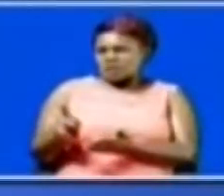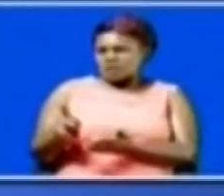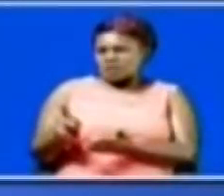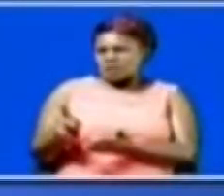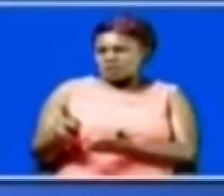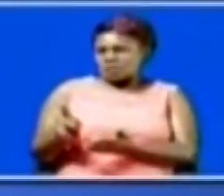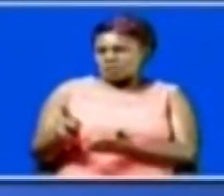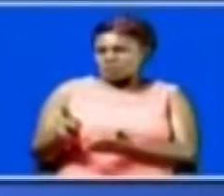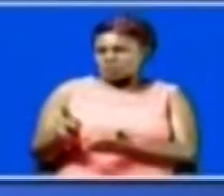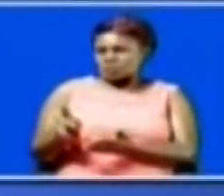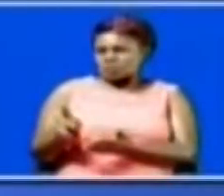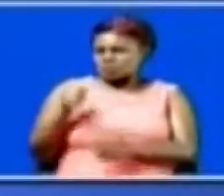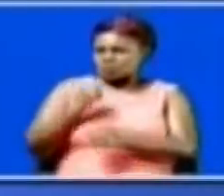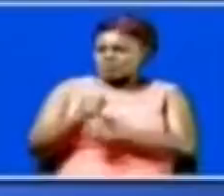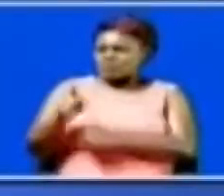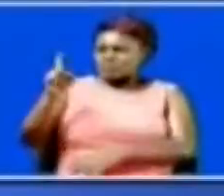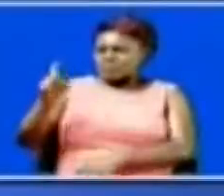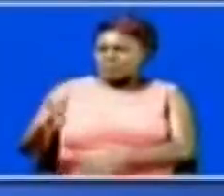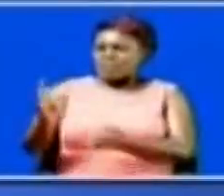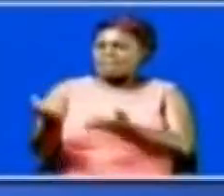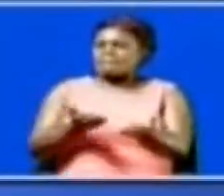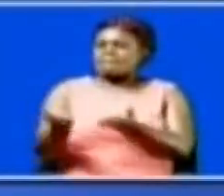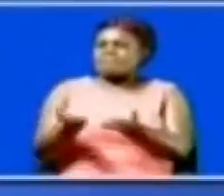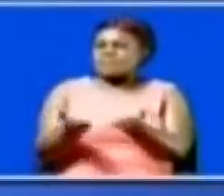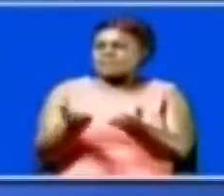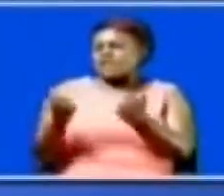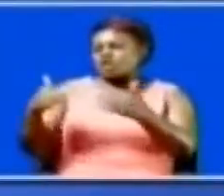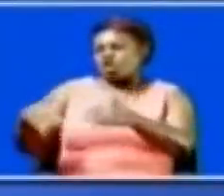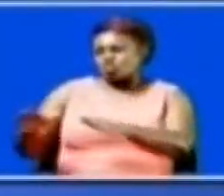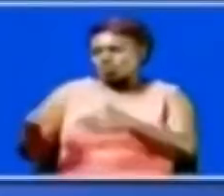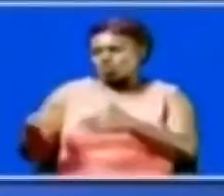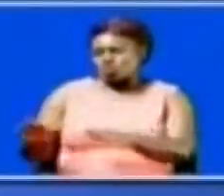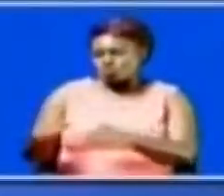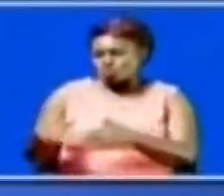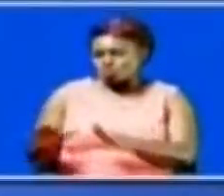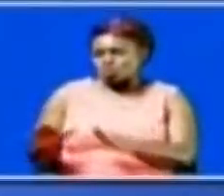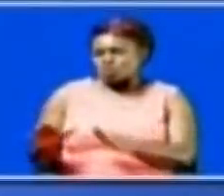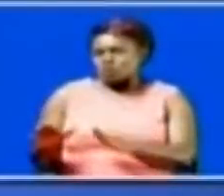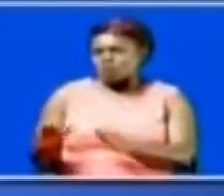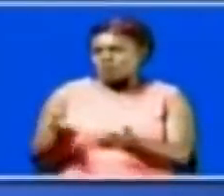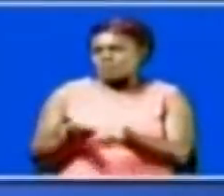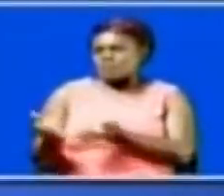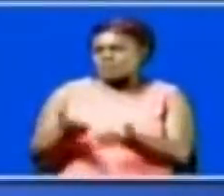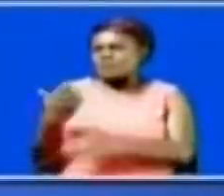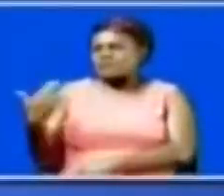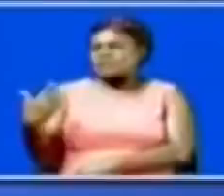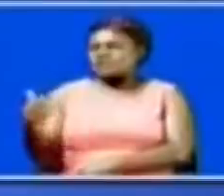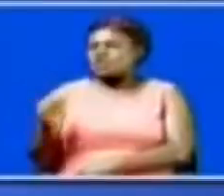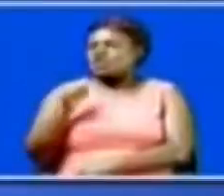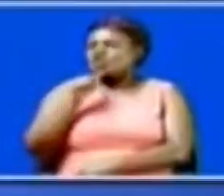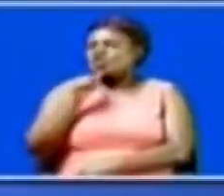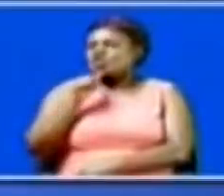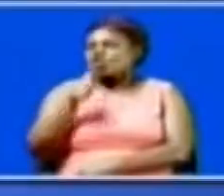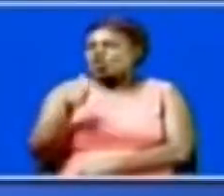compulsive. Yes. The businesses which are going to lose are the businesses of the things which are not